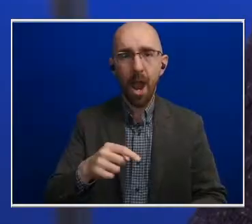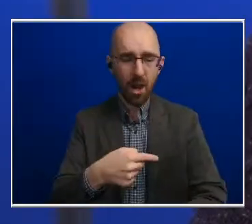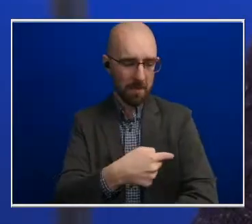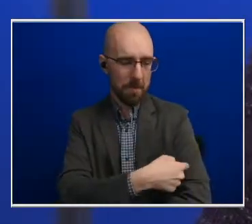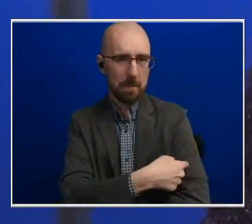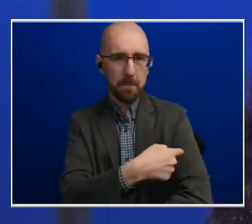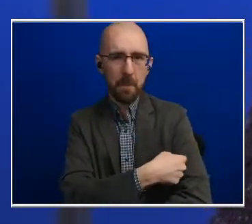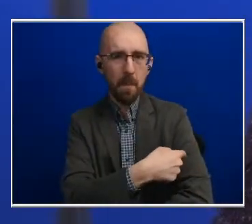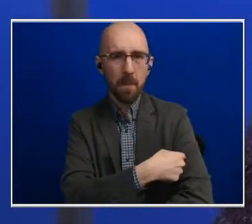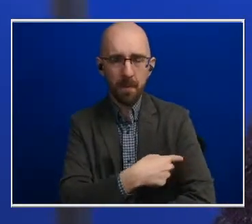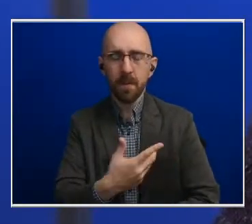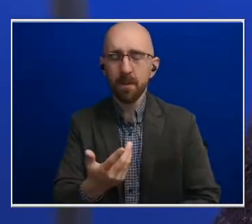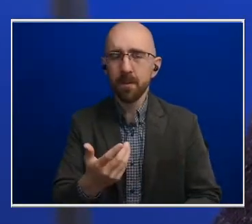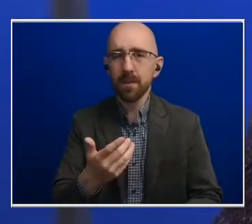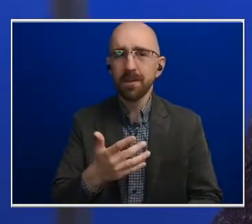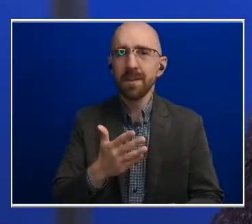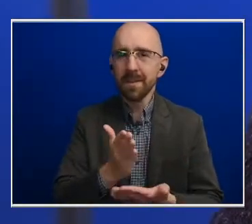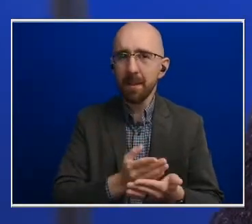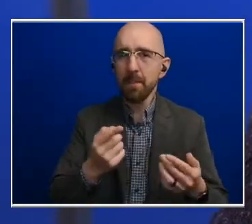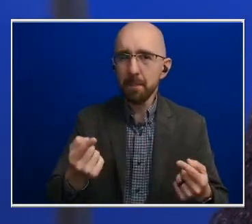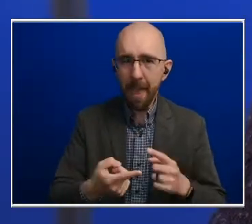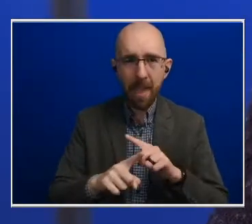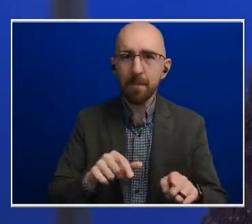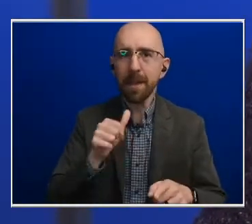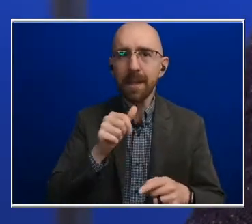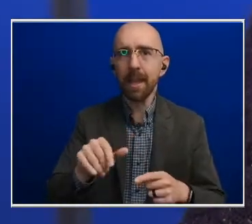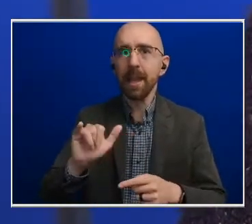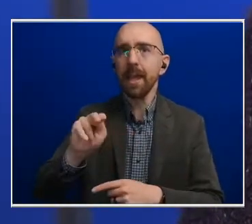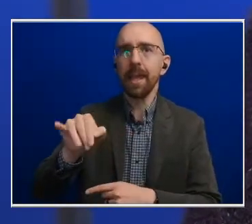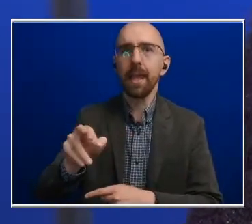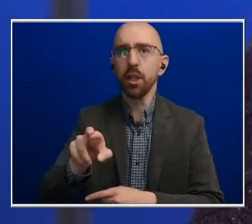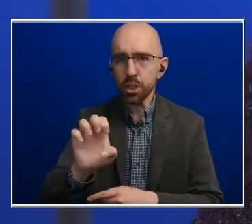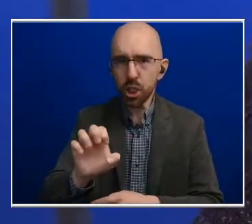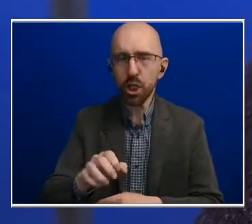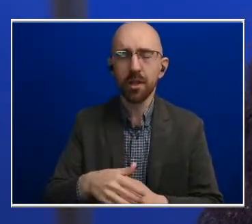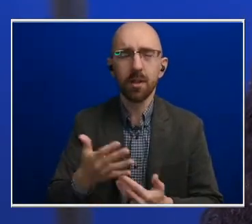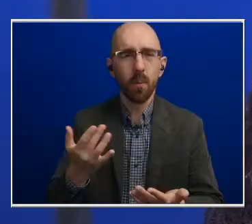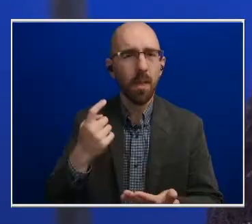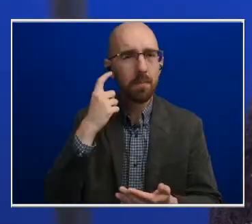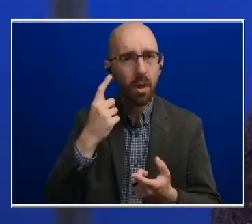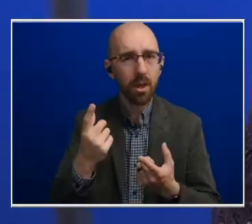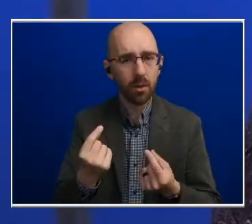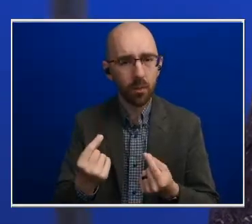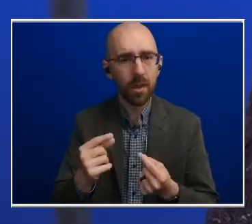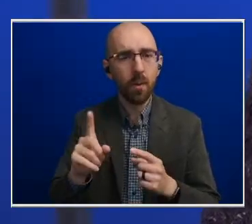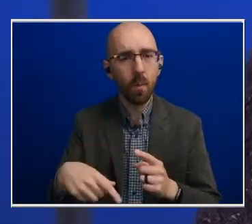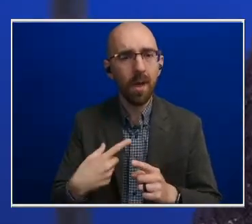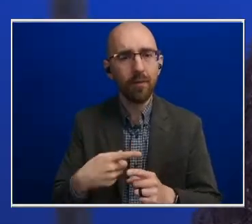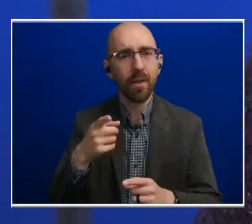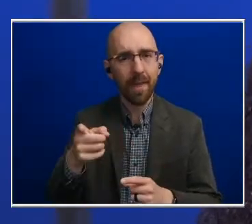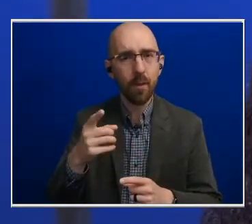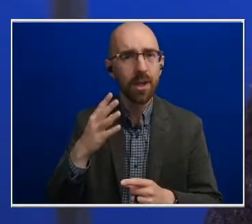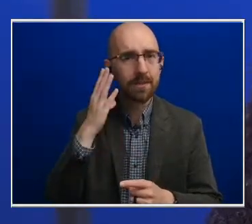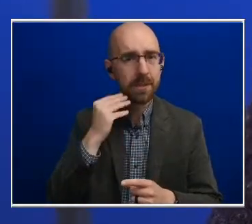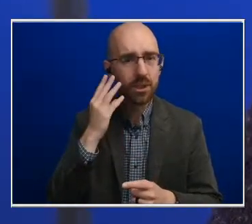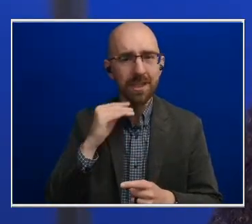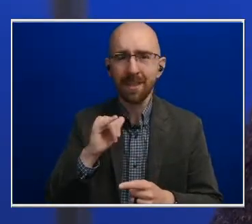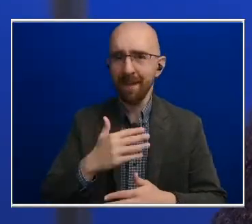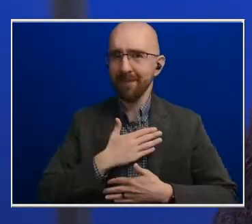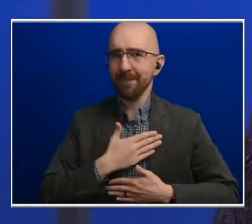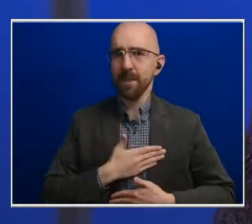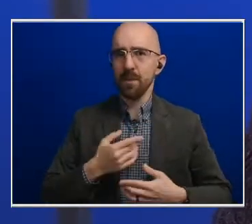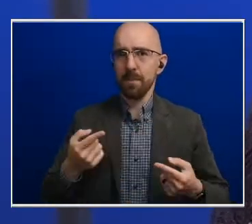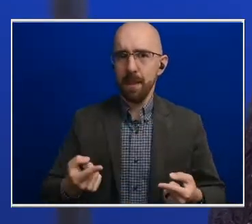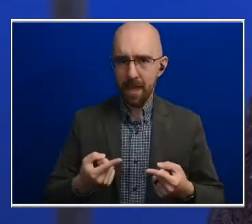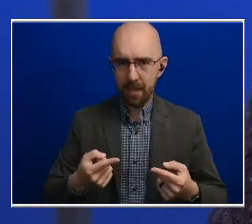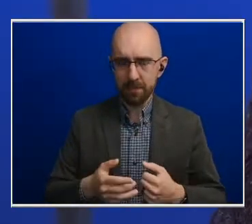caused some pain but didn't injure them. And we looked at what their brains were doing when they were experiencing that physical pain. We also had them looking